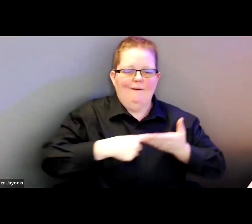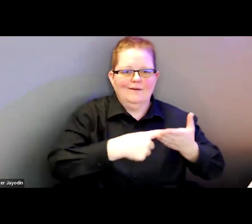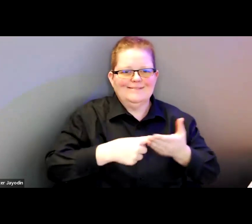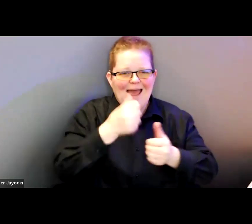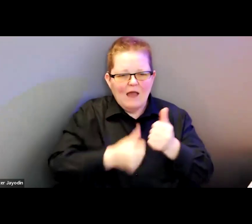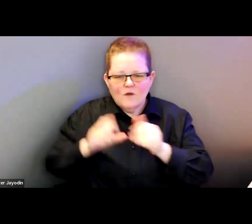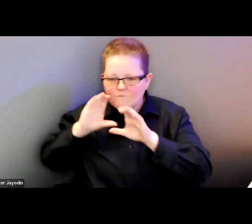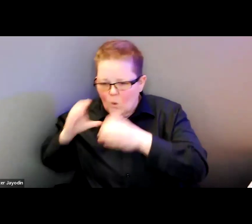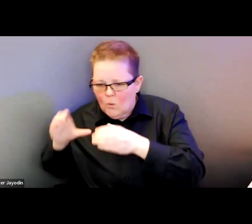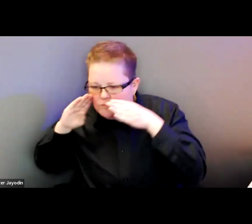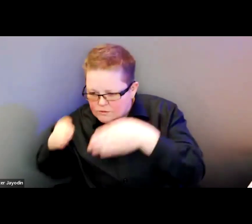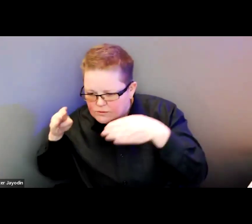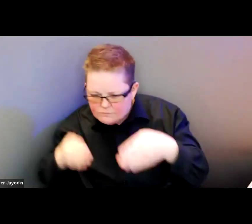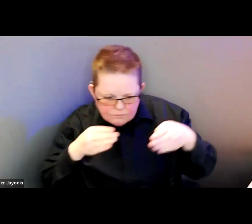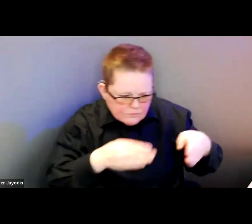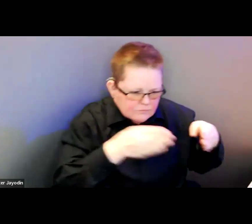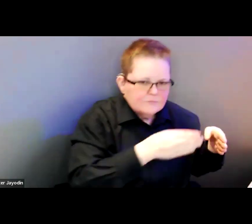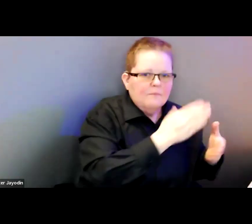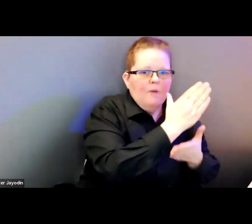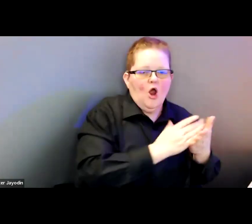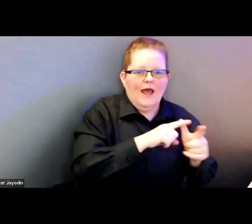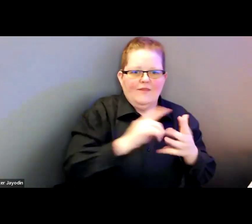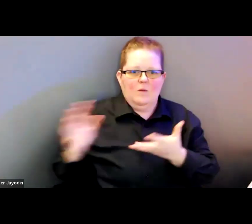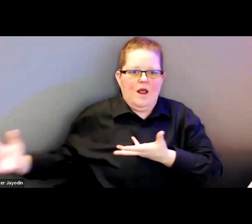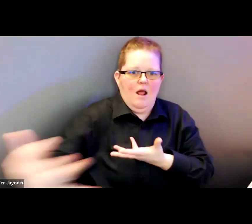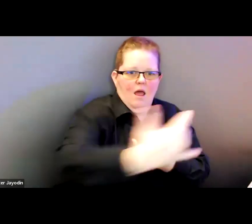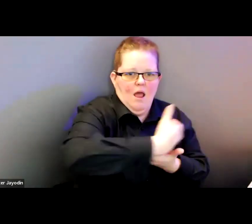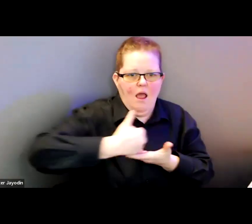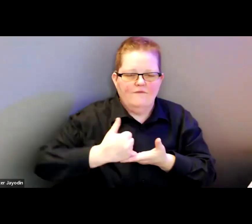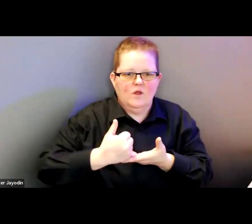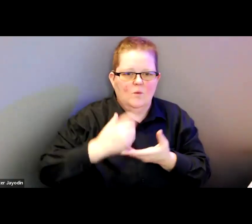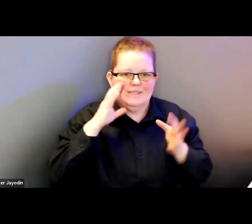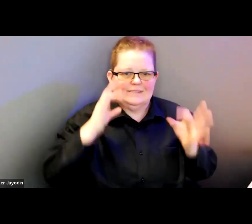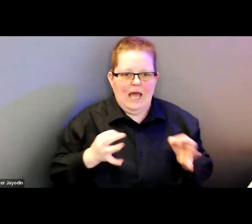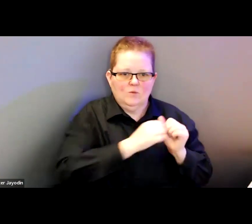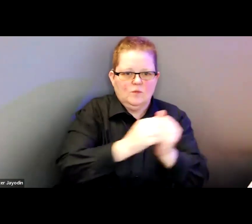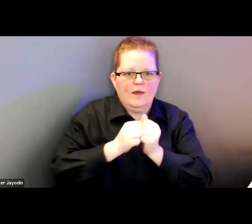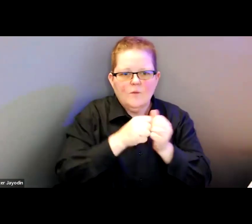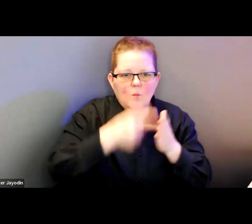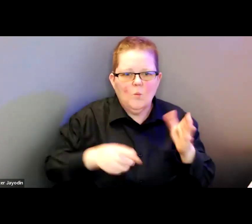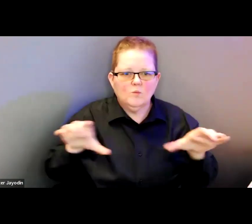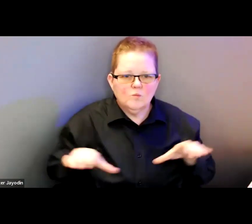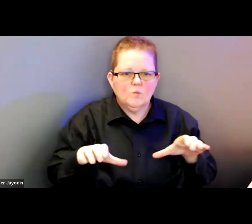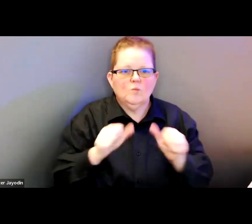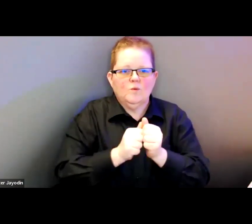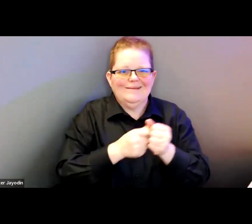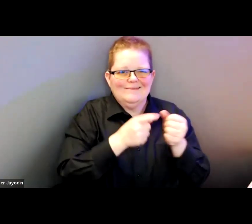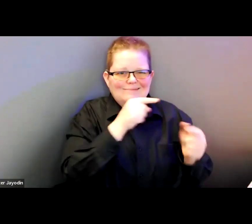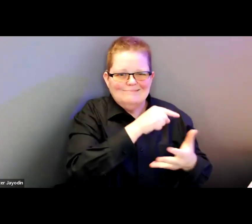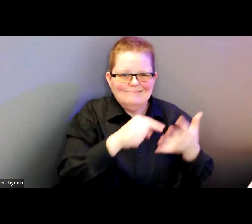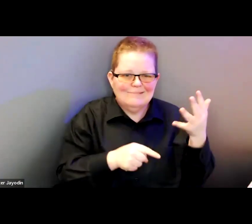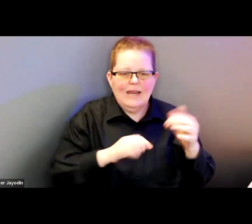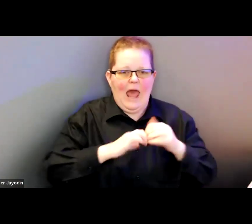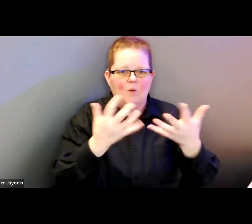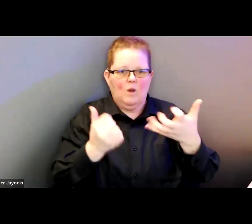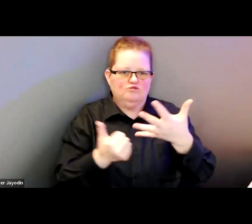piece of it, but all of us together collectively decide what we're doing with the different things and how we want to prioritize it. So